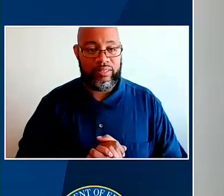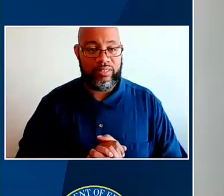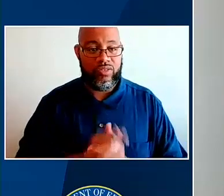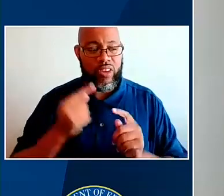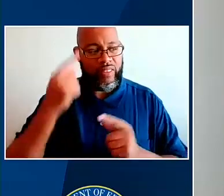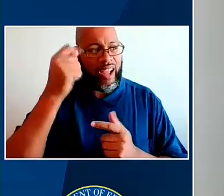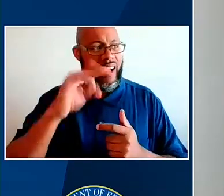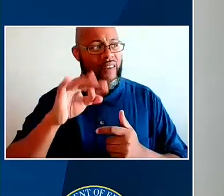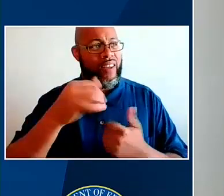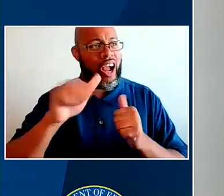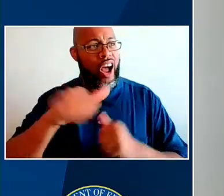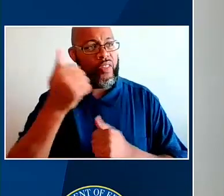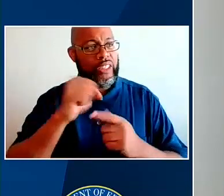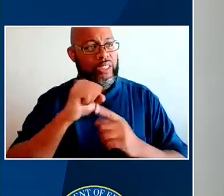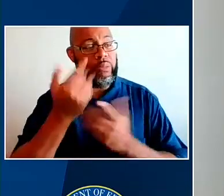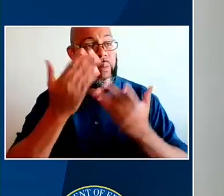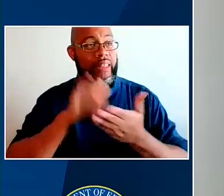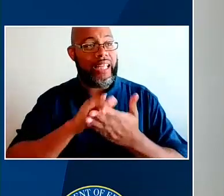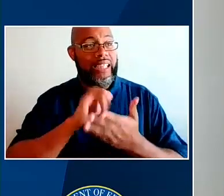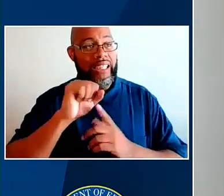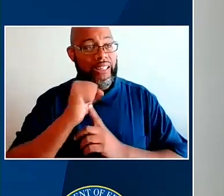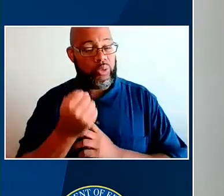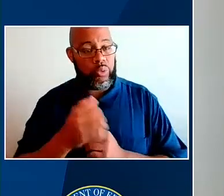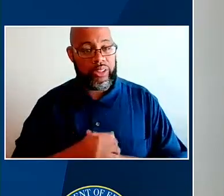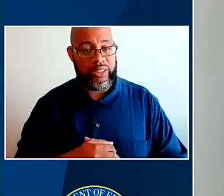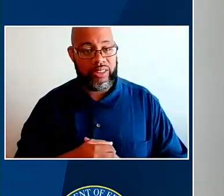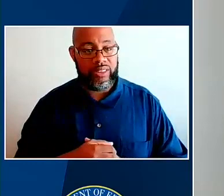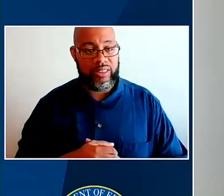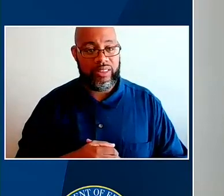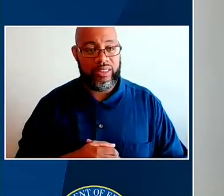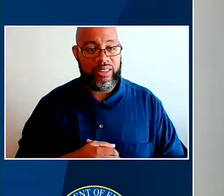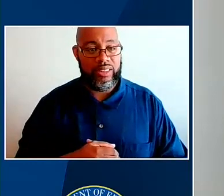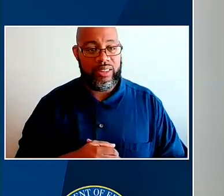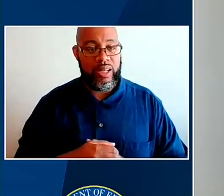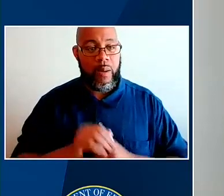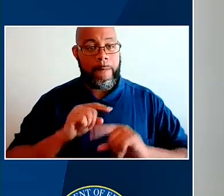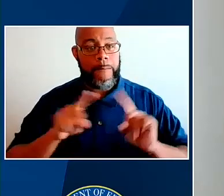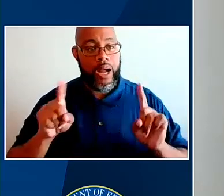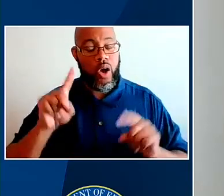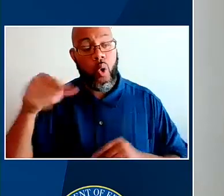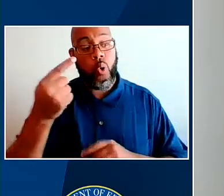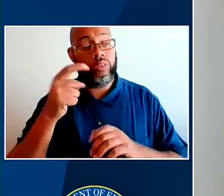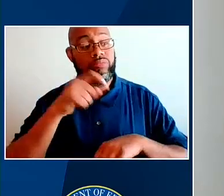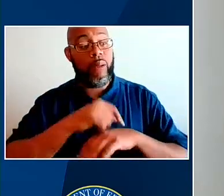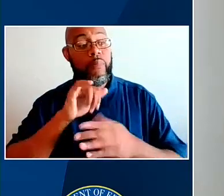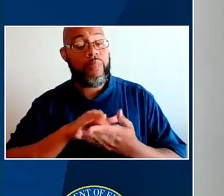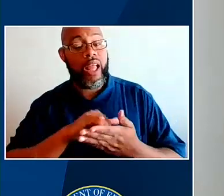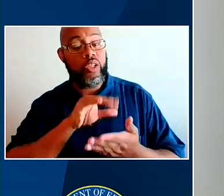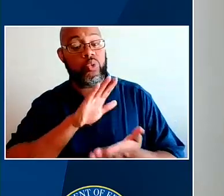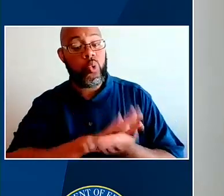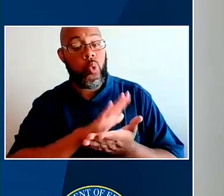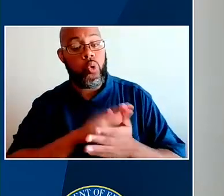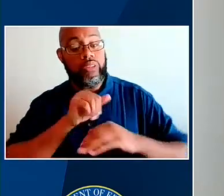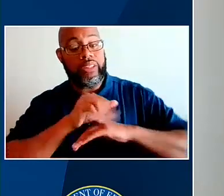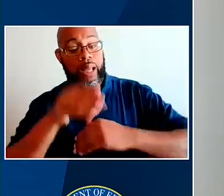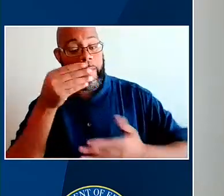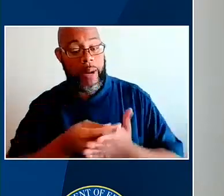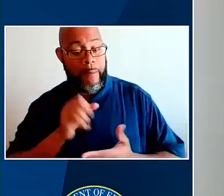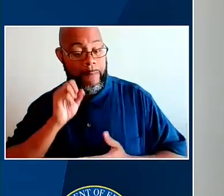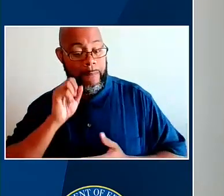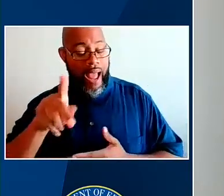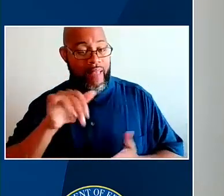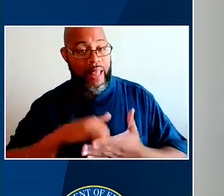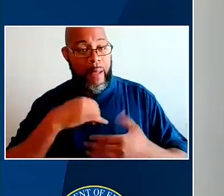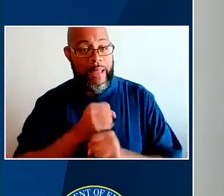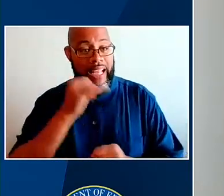any circumstance where that might not be the case. But the only time that the school sends money back that creates